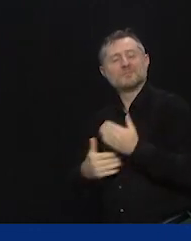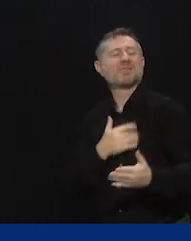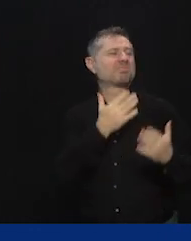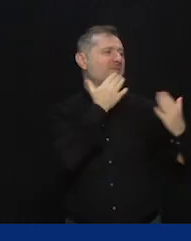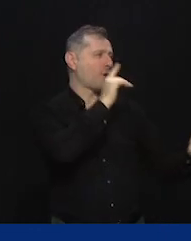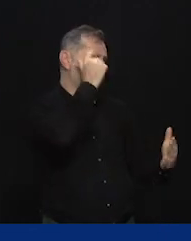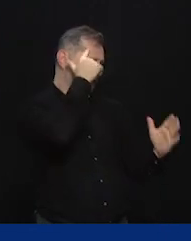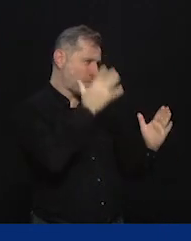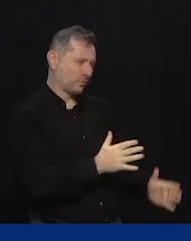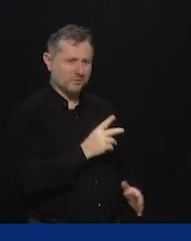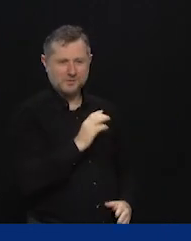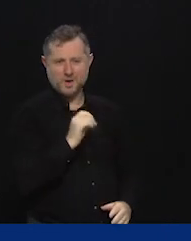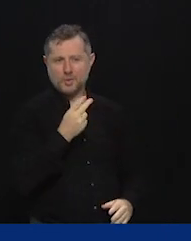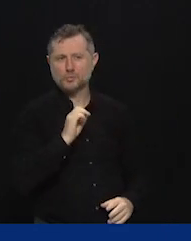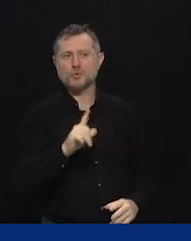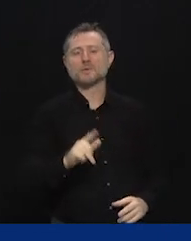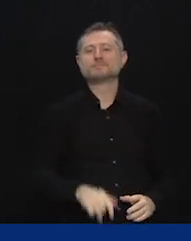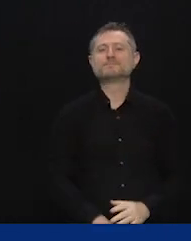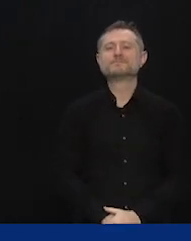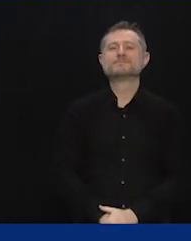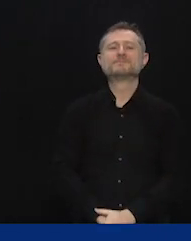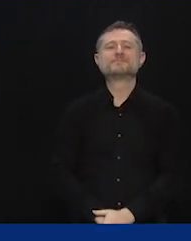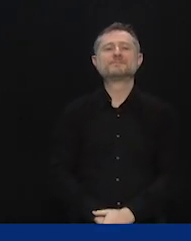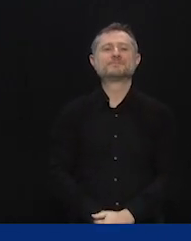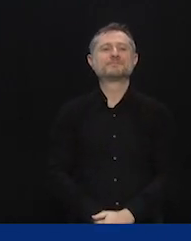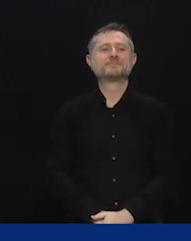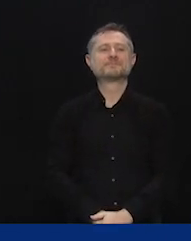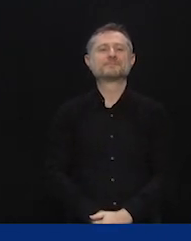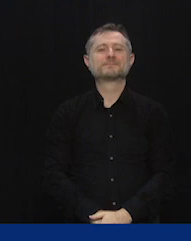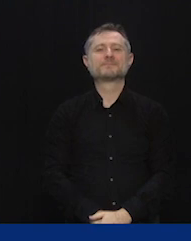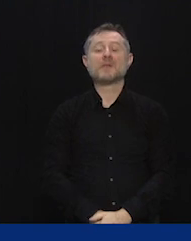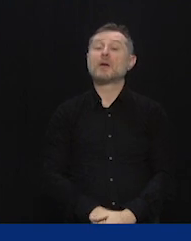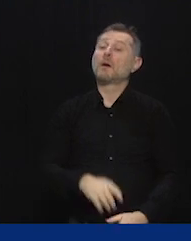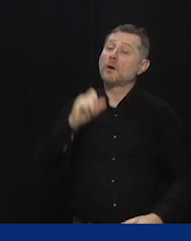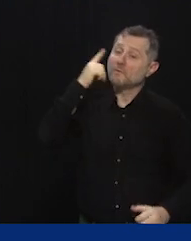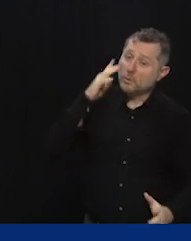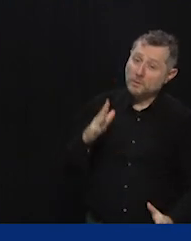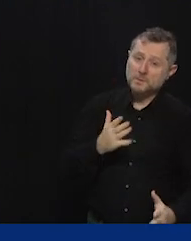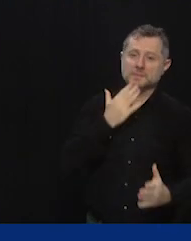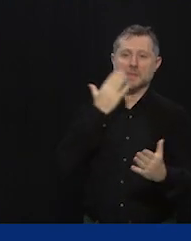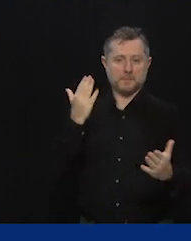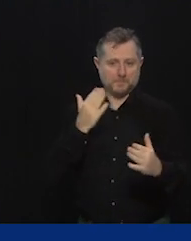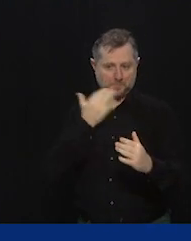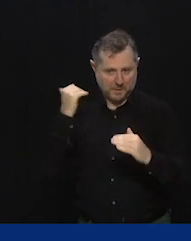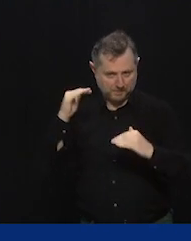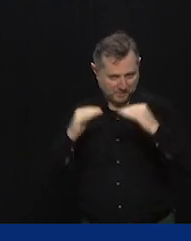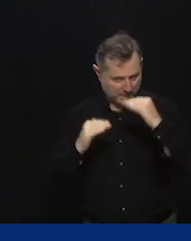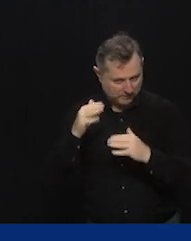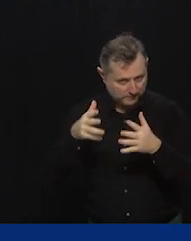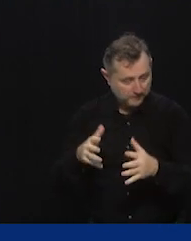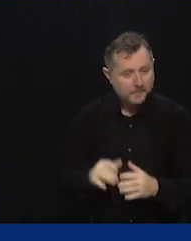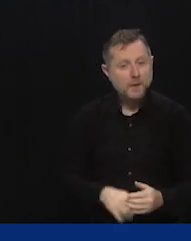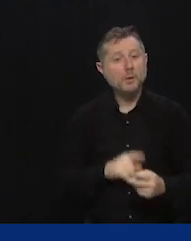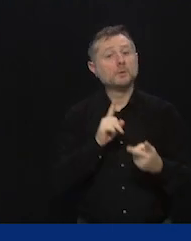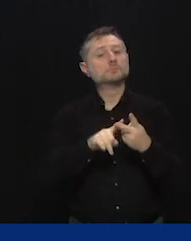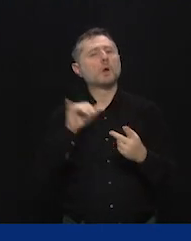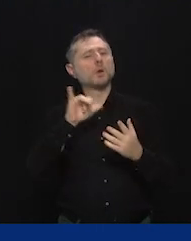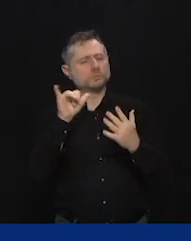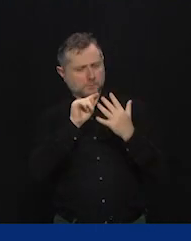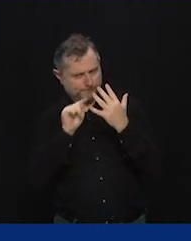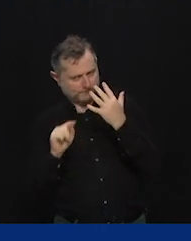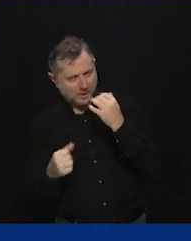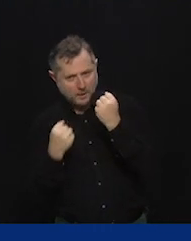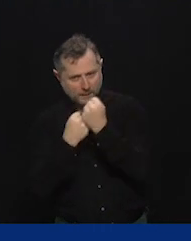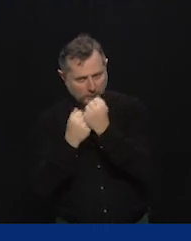In addition to Better Balance, I also want to acknowledge our partners, other advocates who stepped forward. I'd like them to come be part of